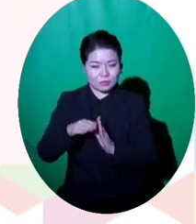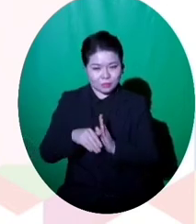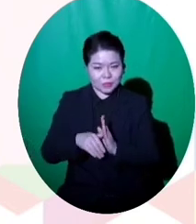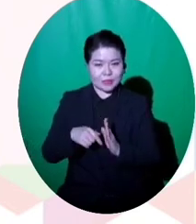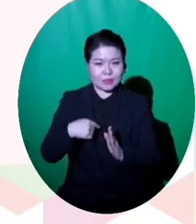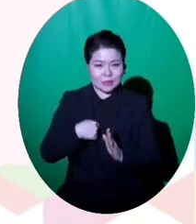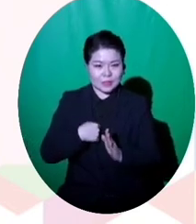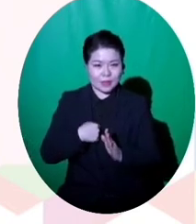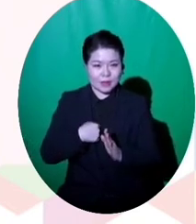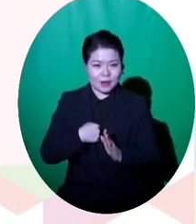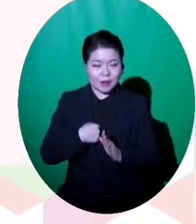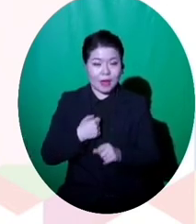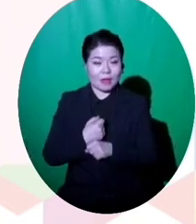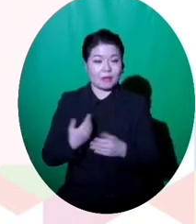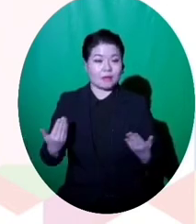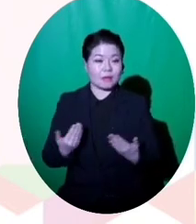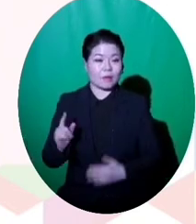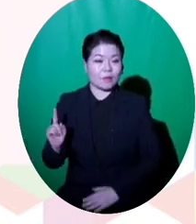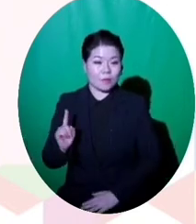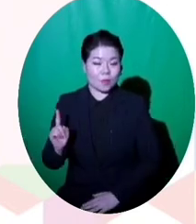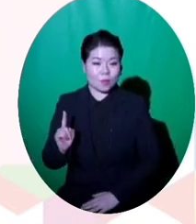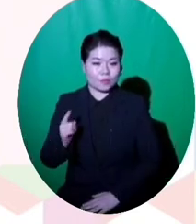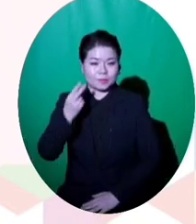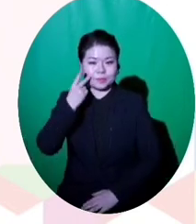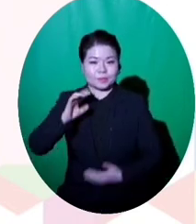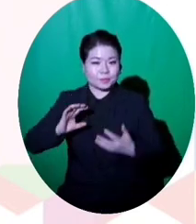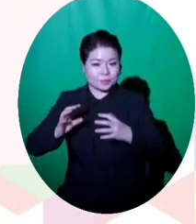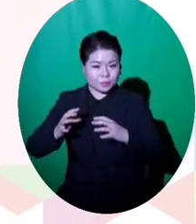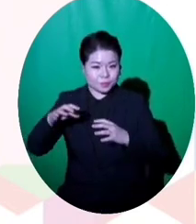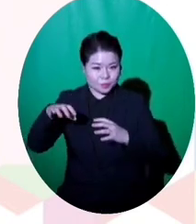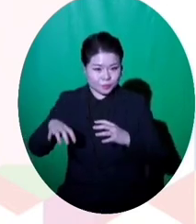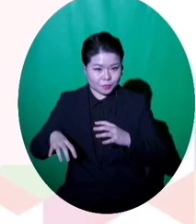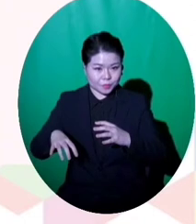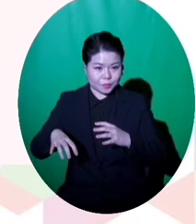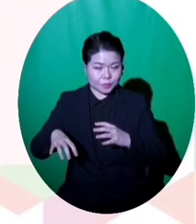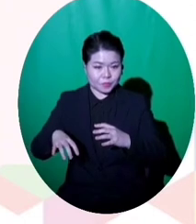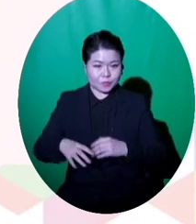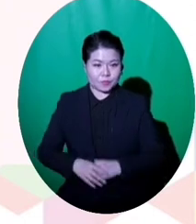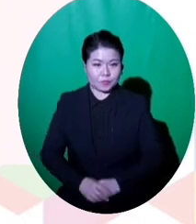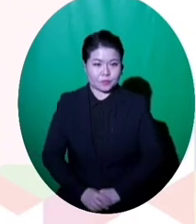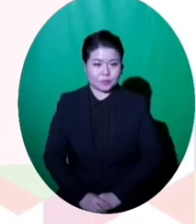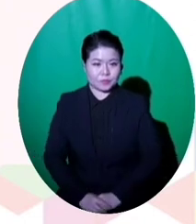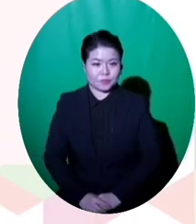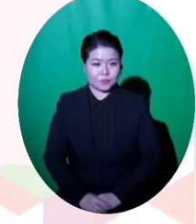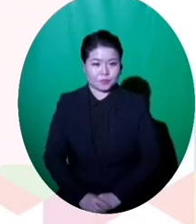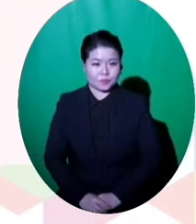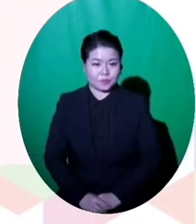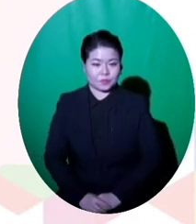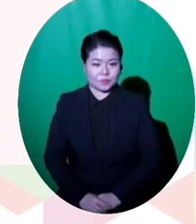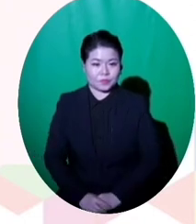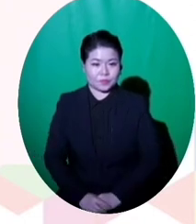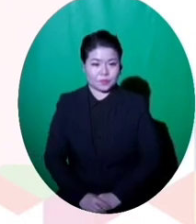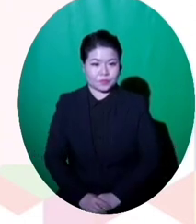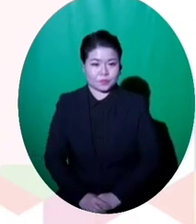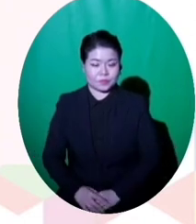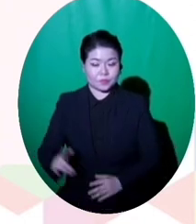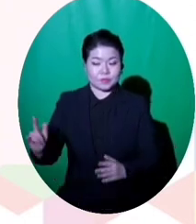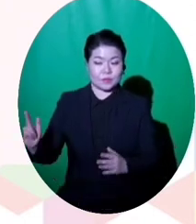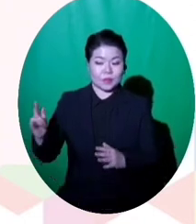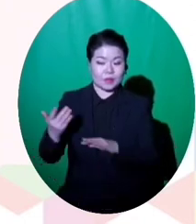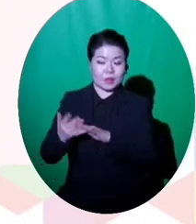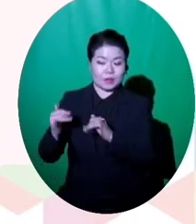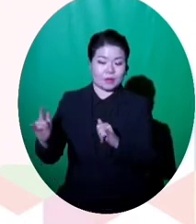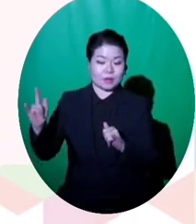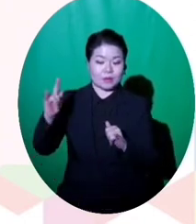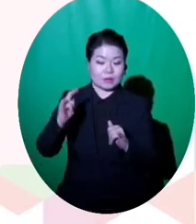acknowledgement to the land and their history. And I was actually thinking of doing that for here, and it turns out my grandfather used to live in the